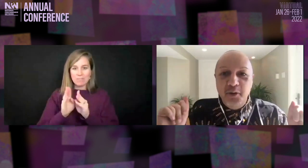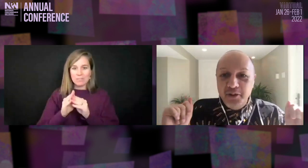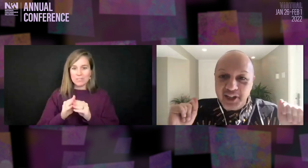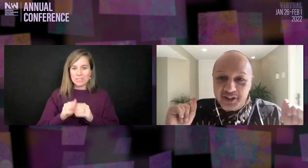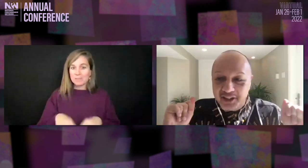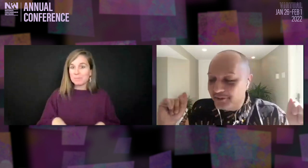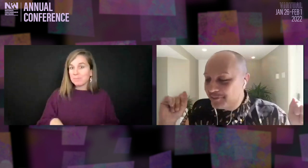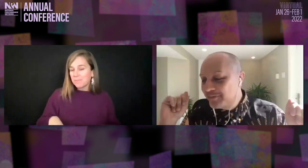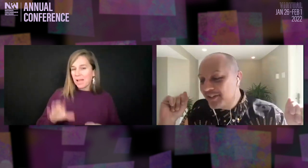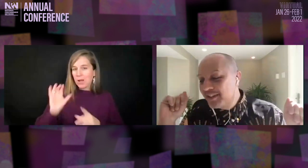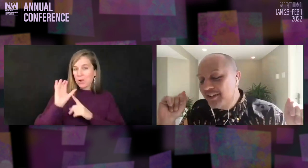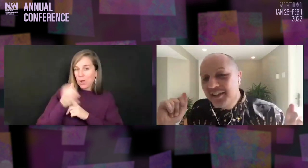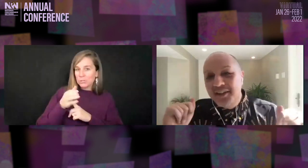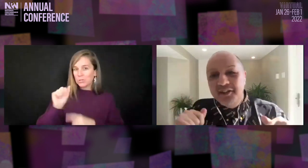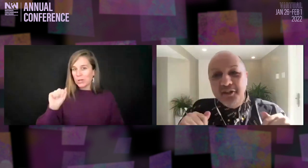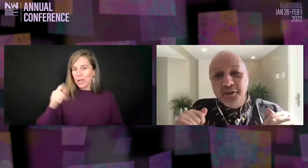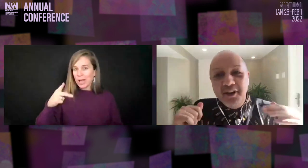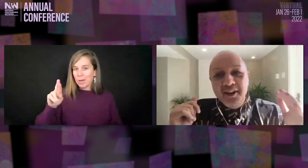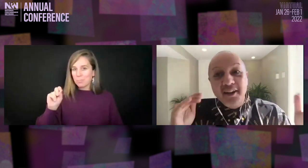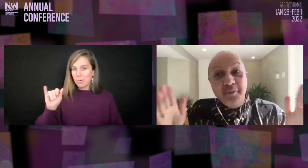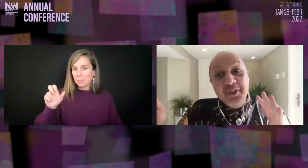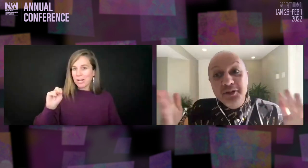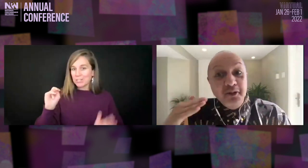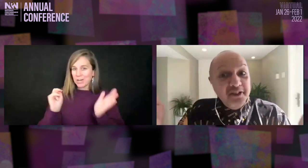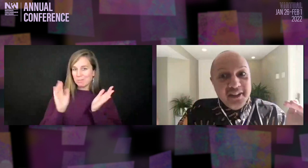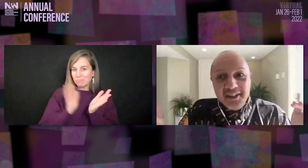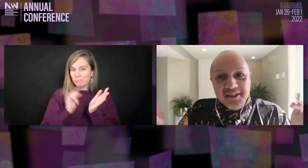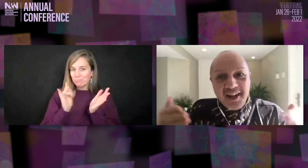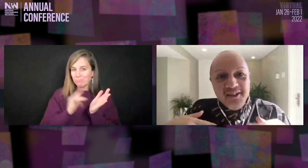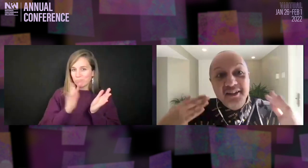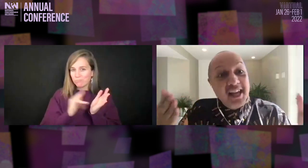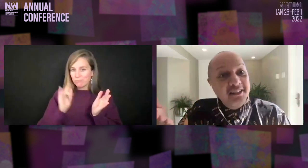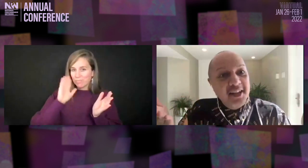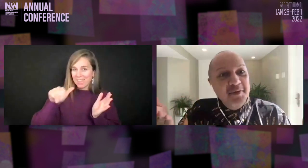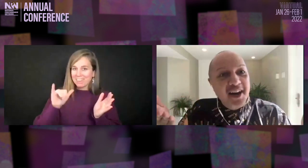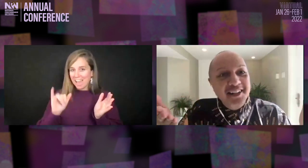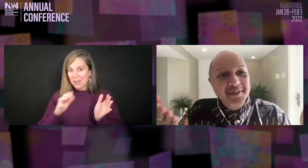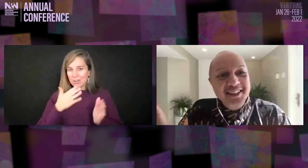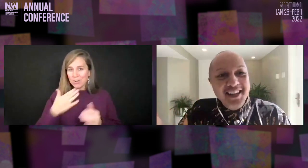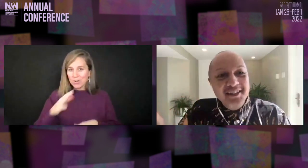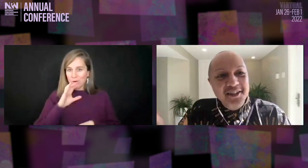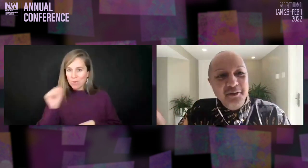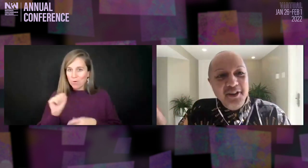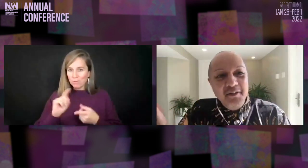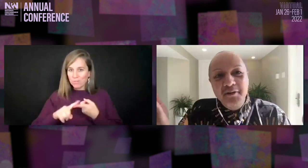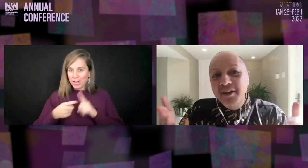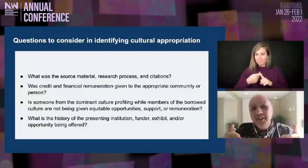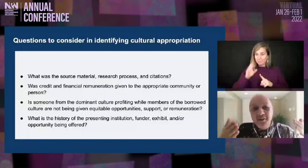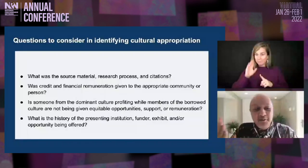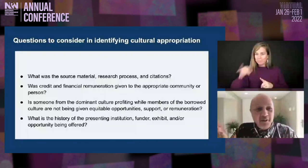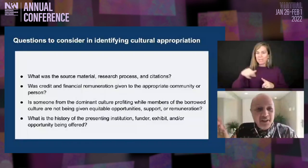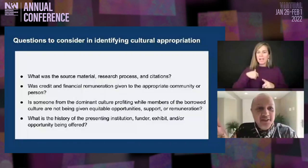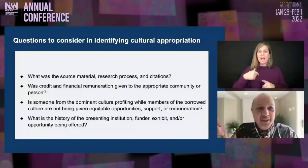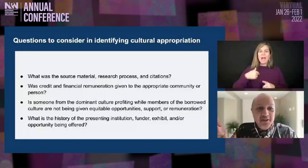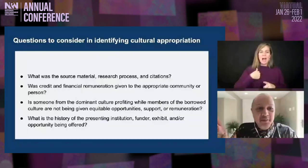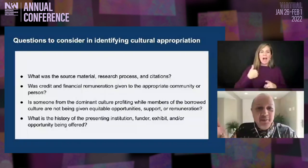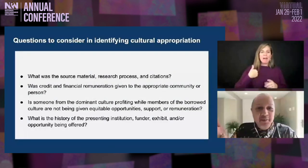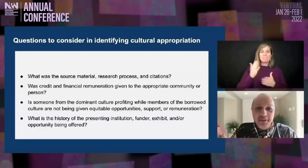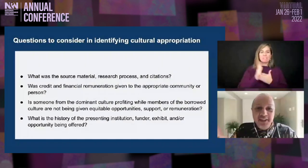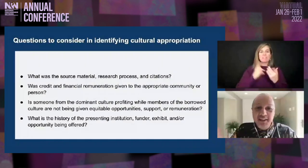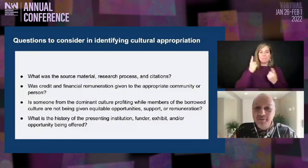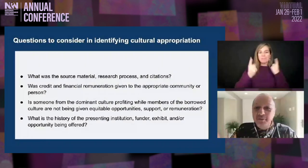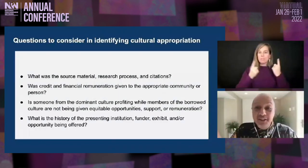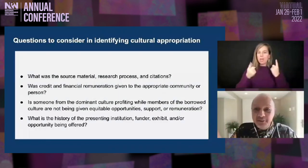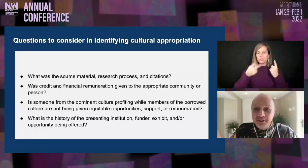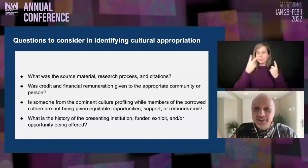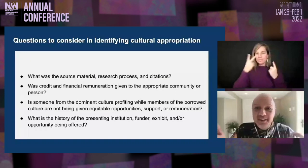cultural appropriation. So you'll see these thoughts in that same document that I shared with everyone. I wanted to make sure people